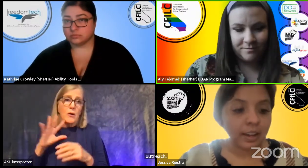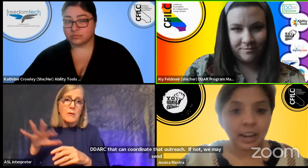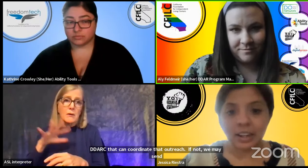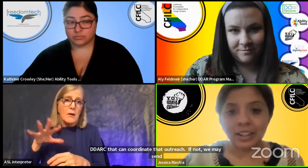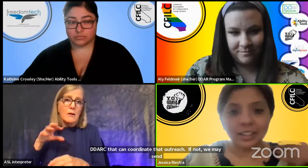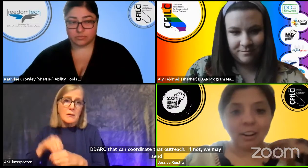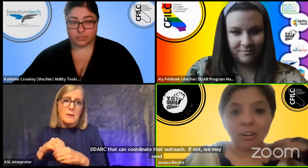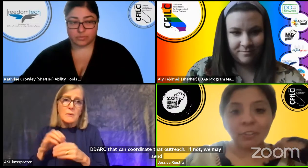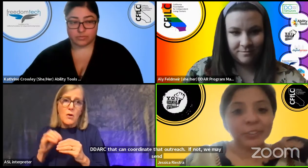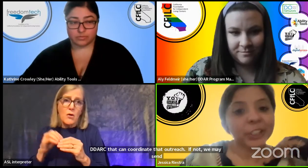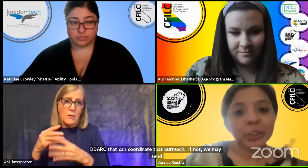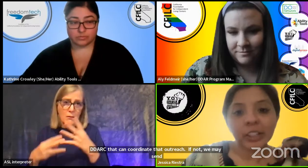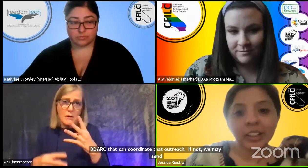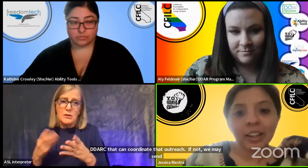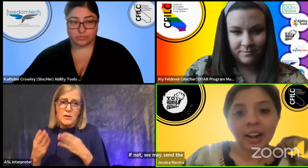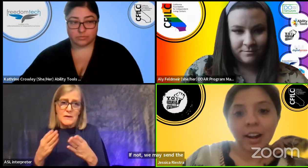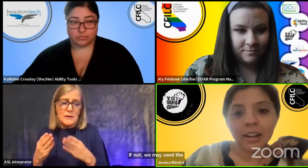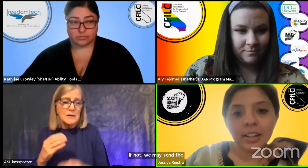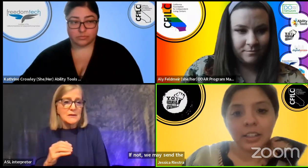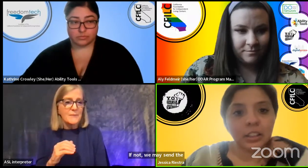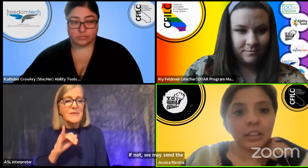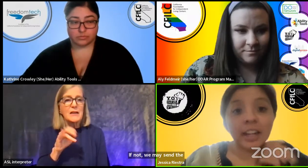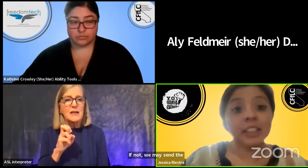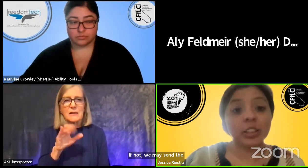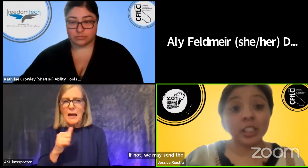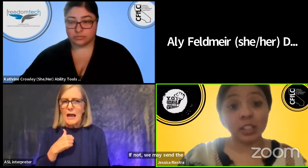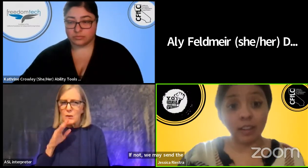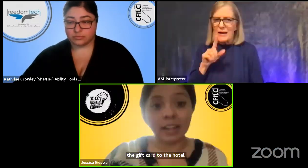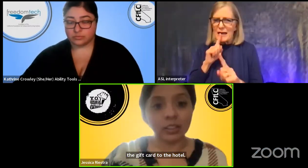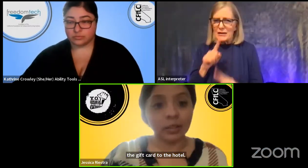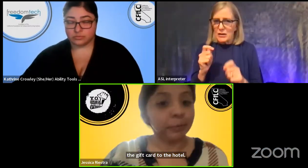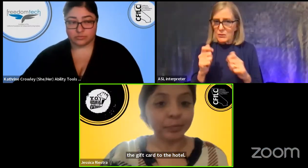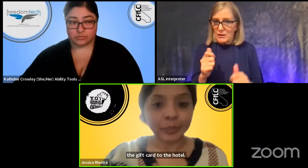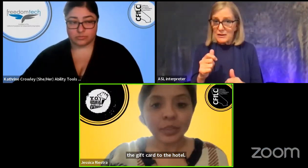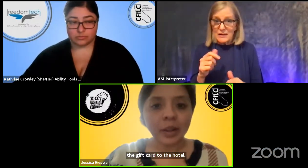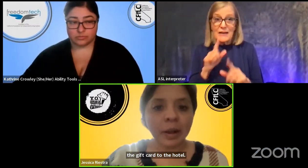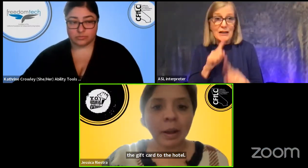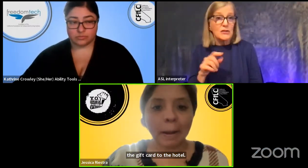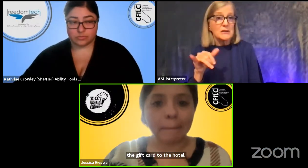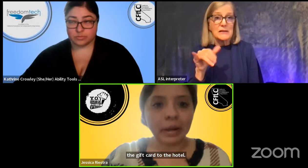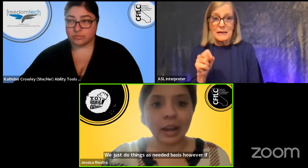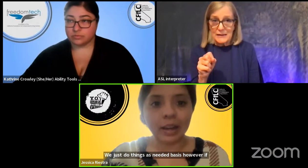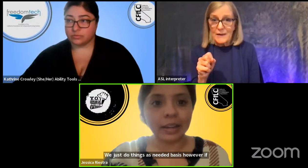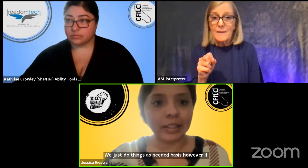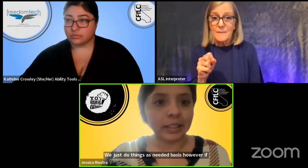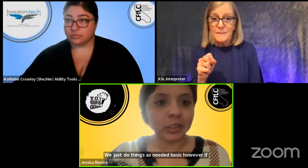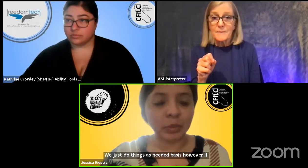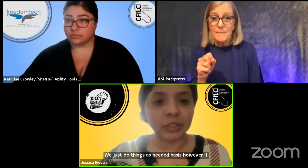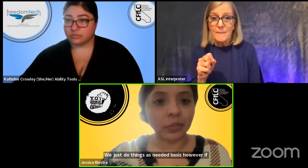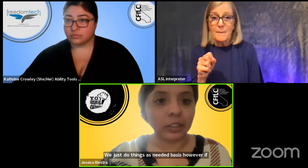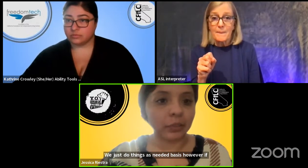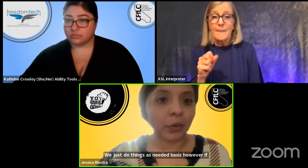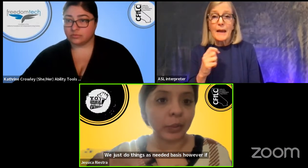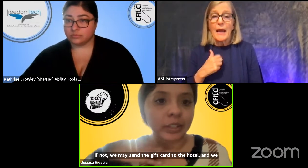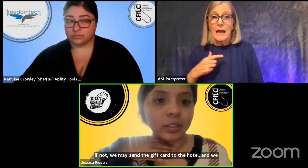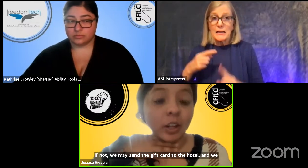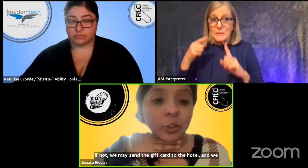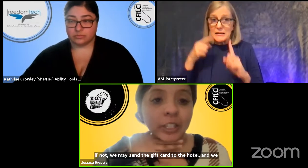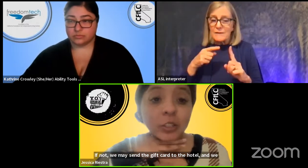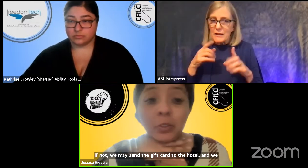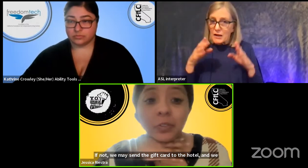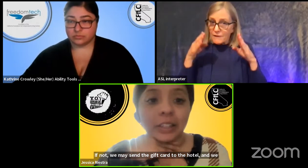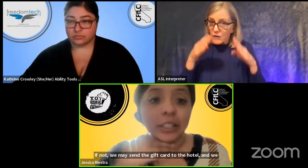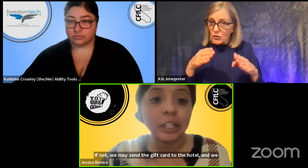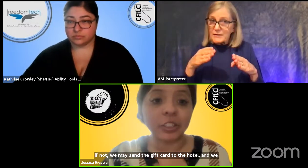And I'll go very quick. The answer is yes. I specifically focus